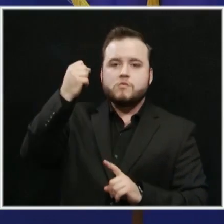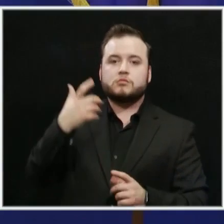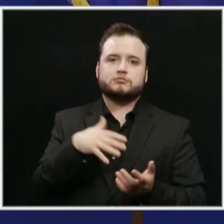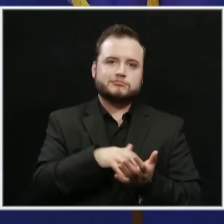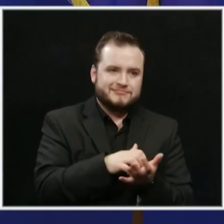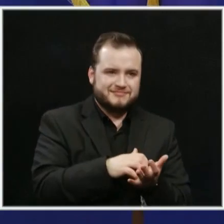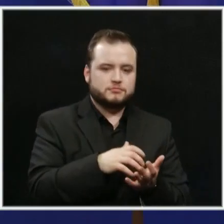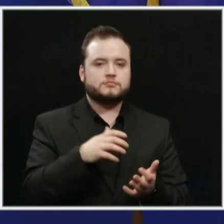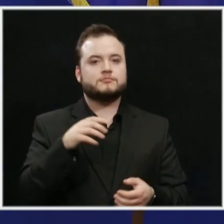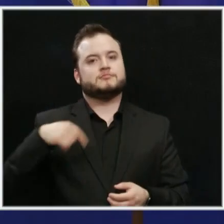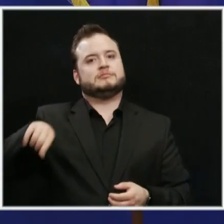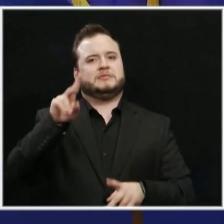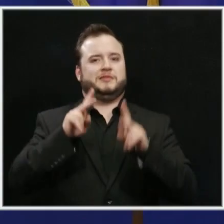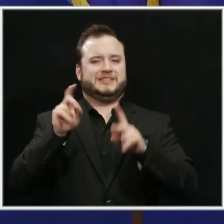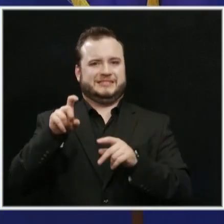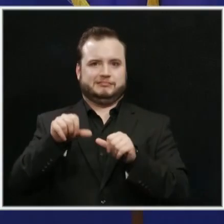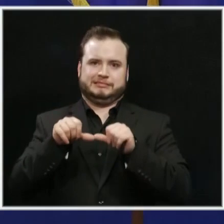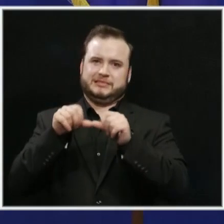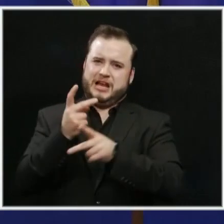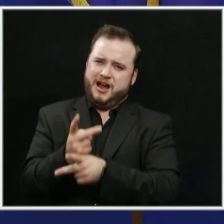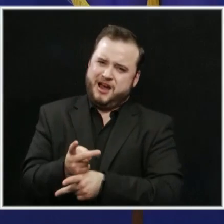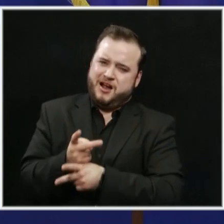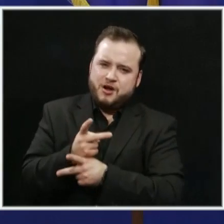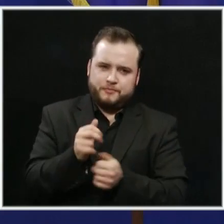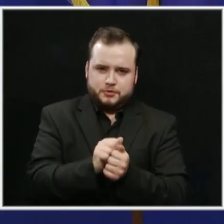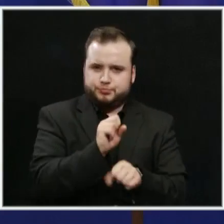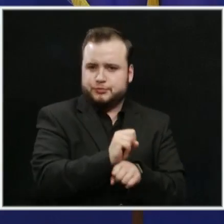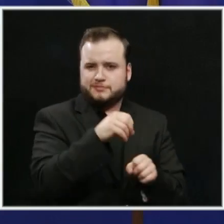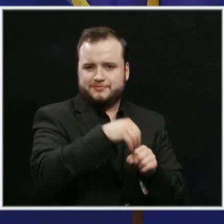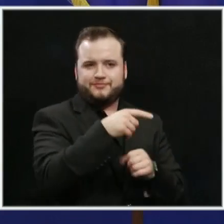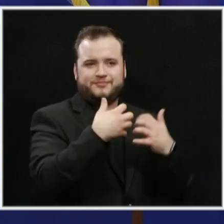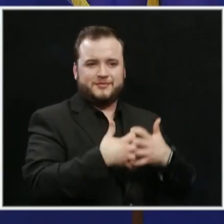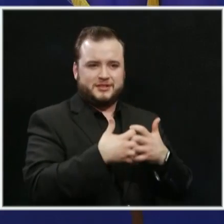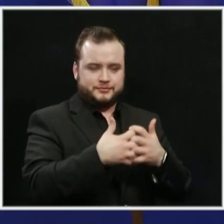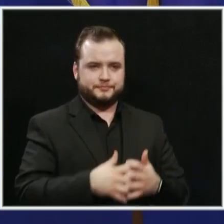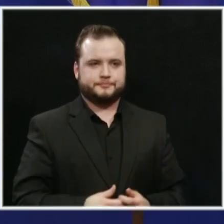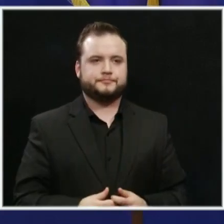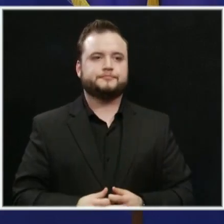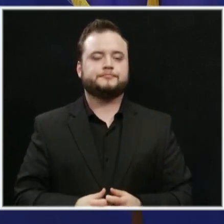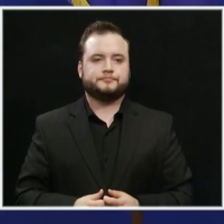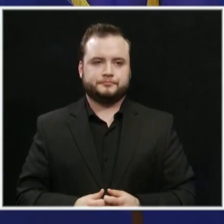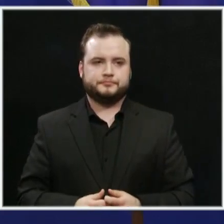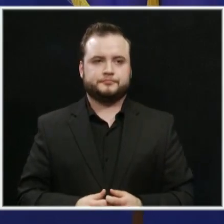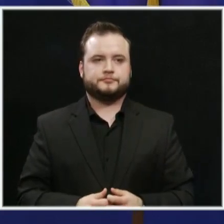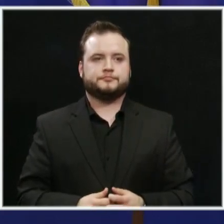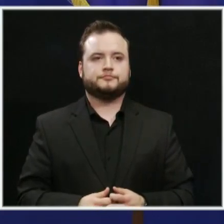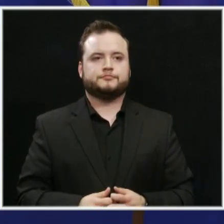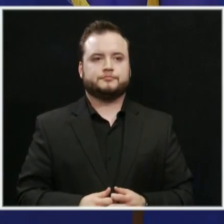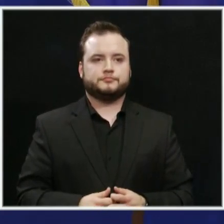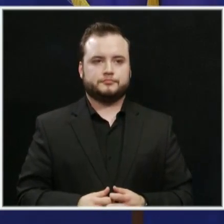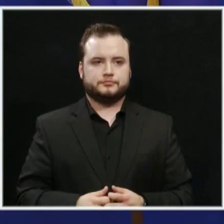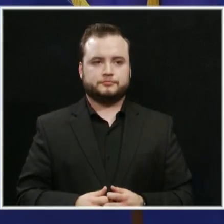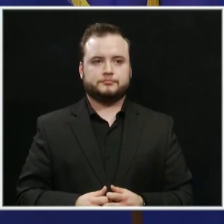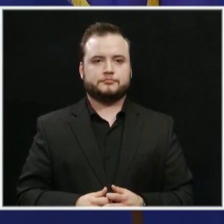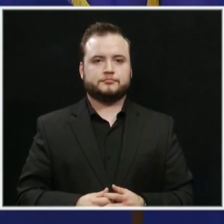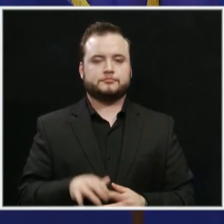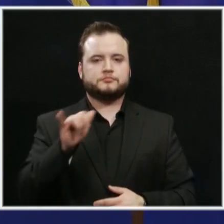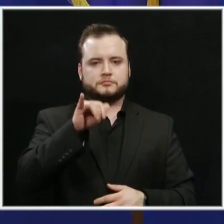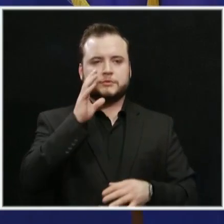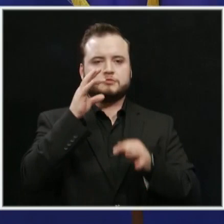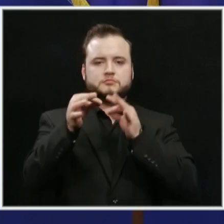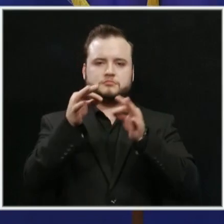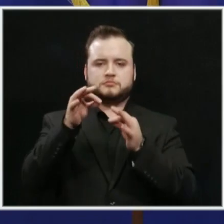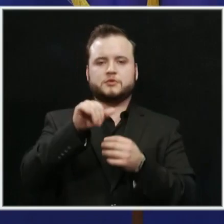are going to come after Jan, are going to elaborate a little bit on this in terms of what this actually means and what our social distancing buying. But before we bring